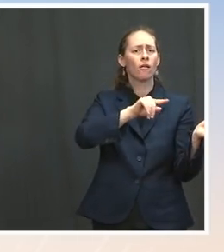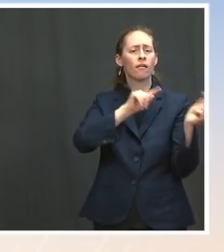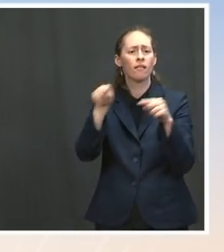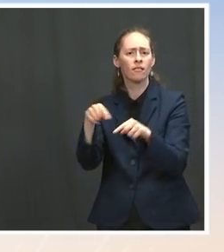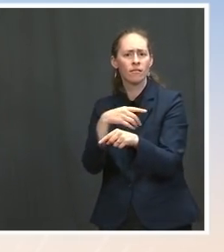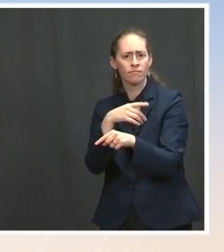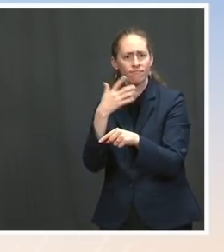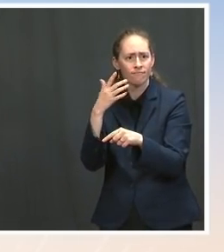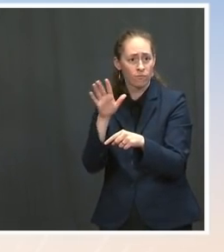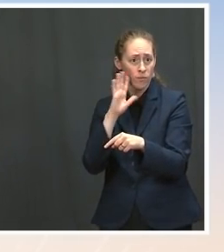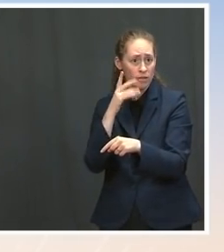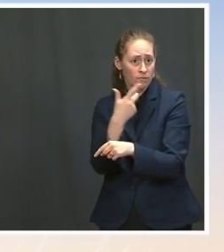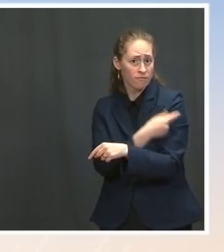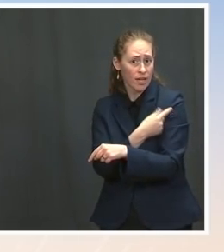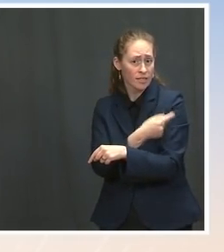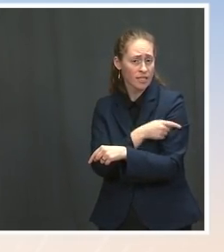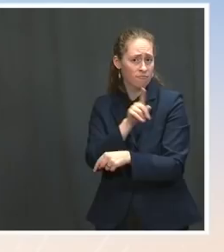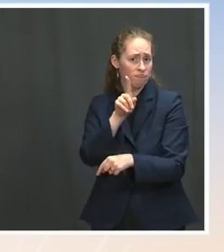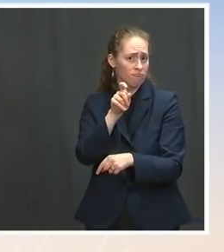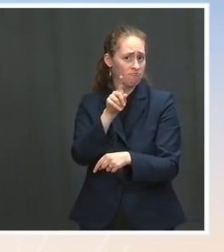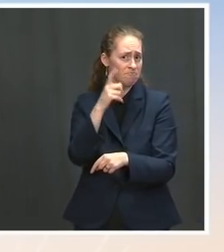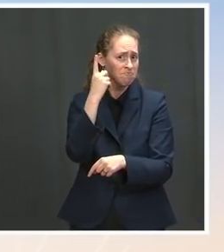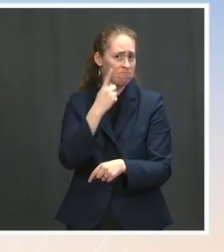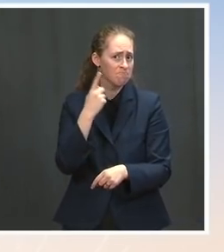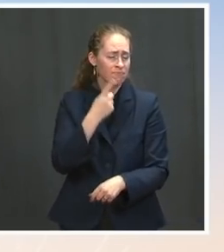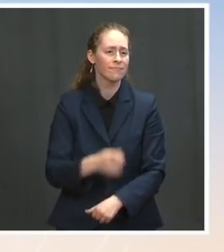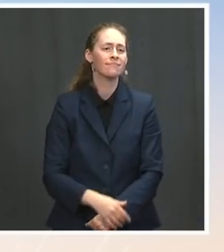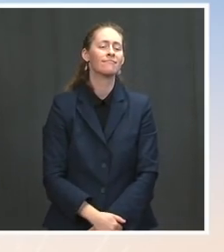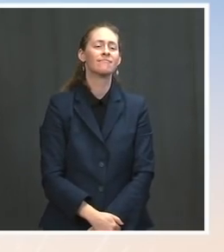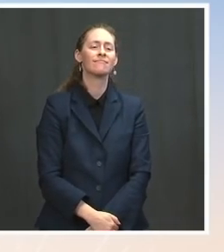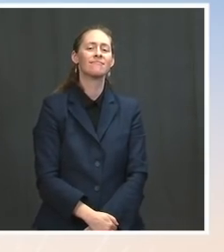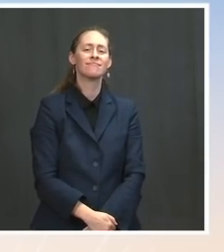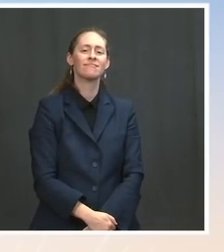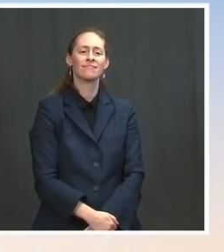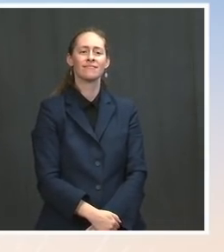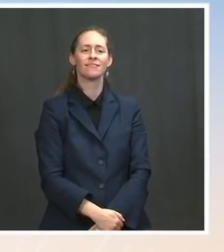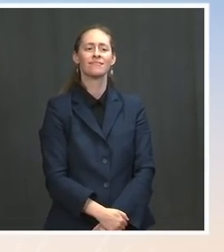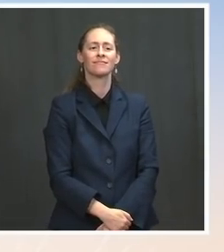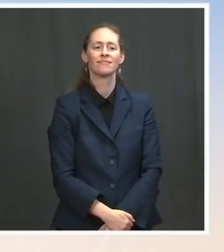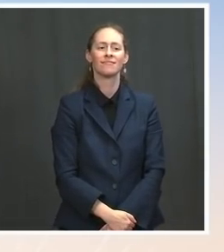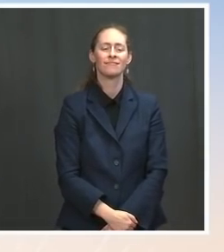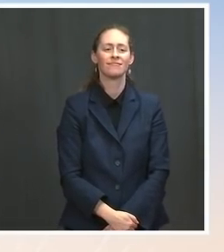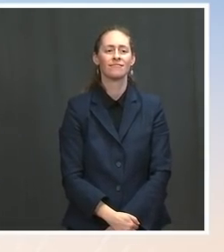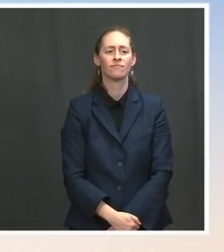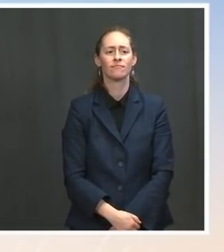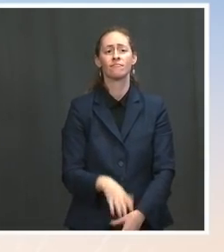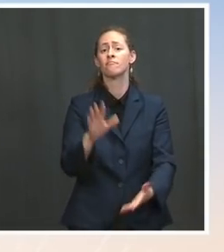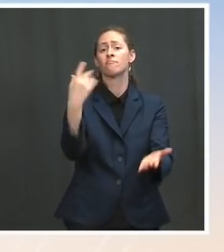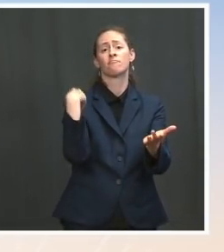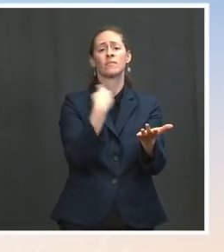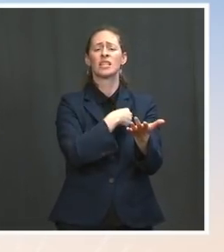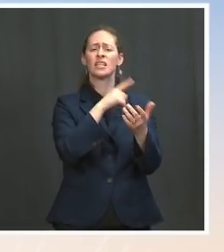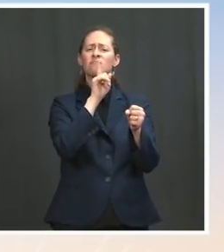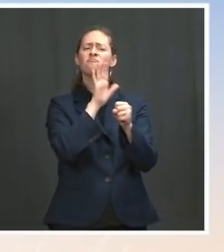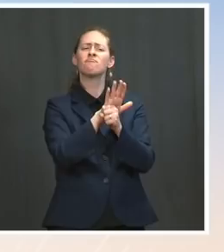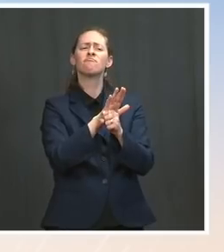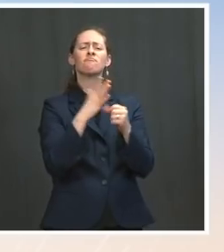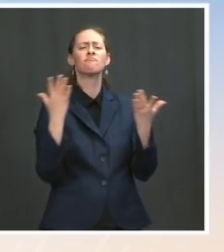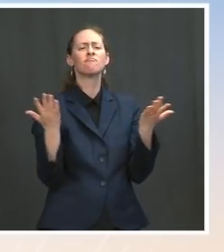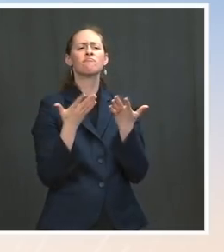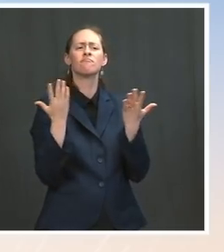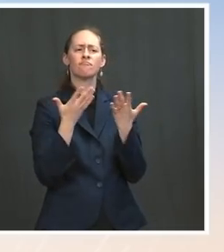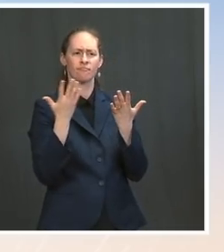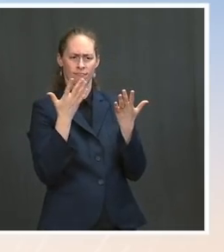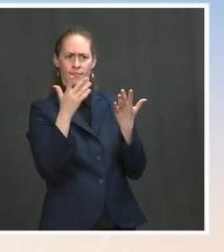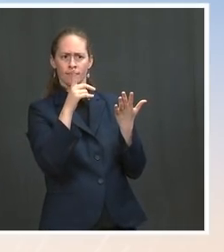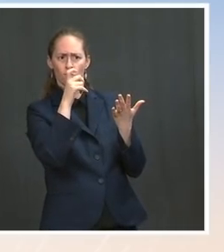to the health and well-being and welfare of all those in custody. COVID-19 vaccines for ICE detainees are being allocated by local and